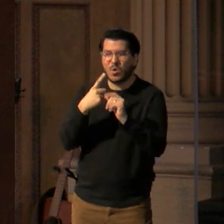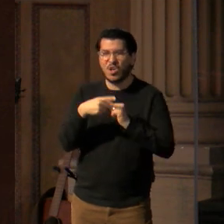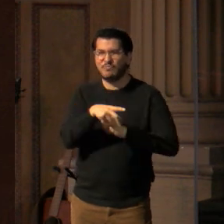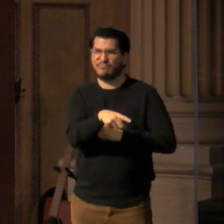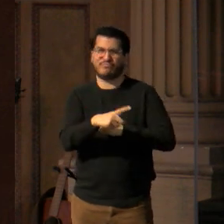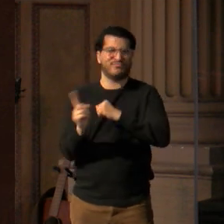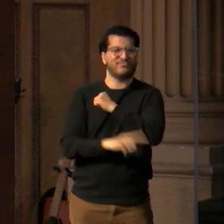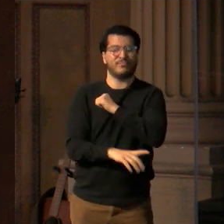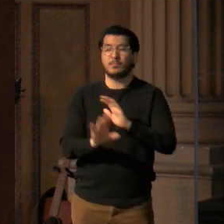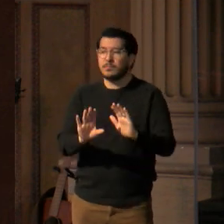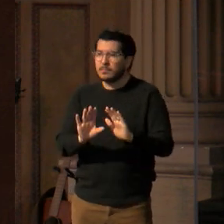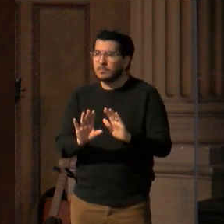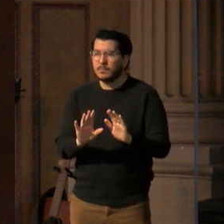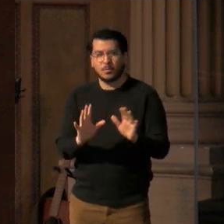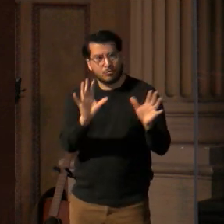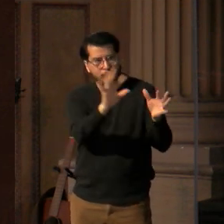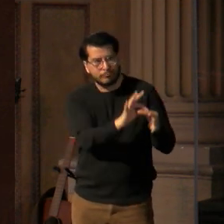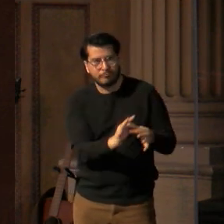but to restore.